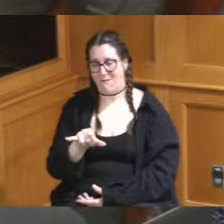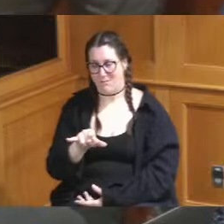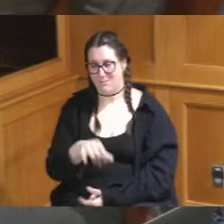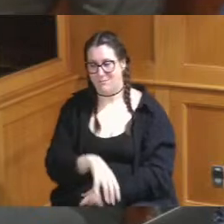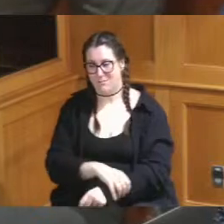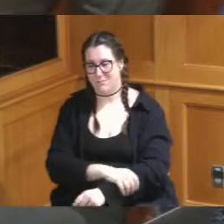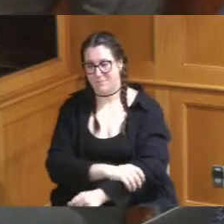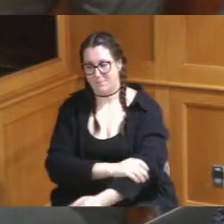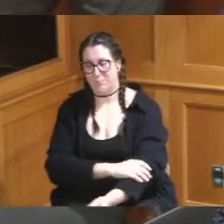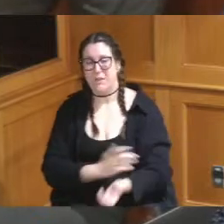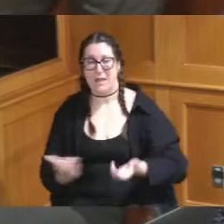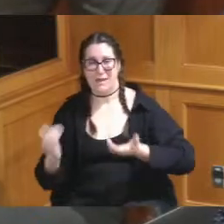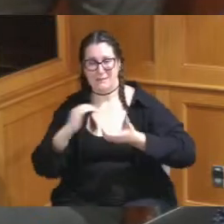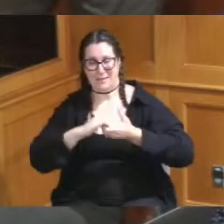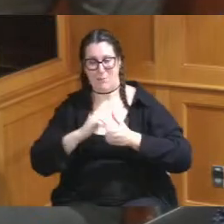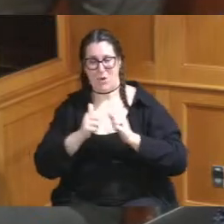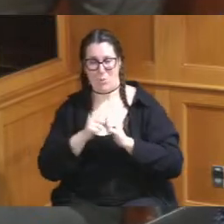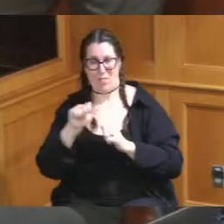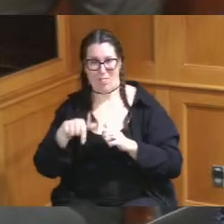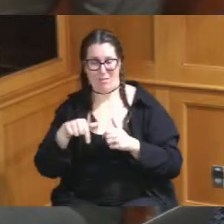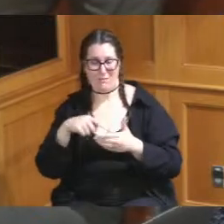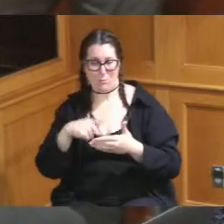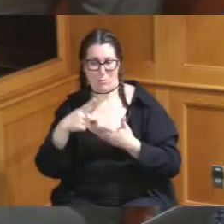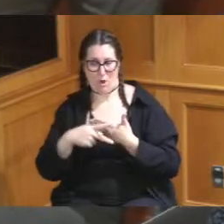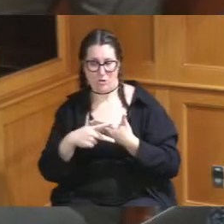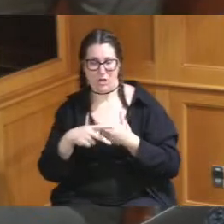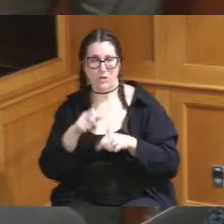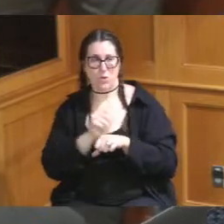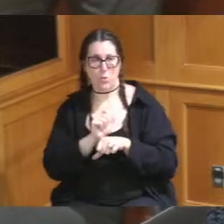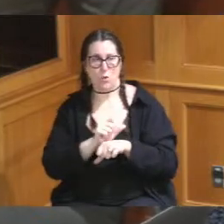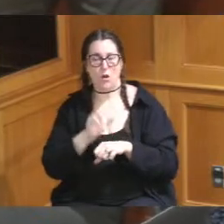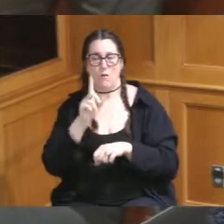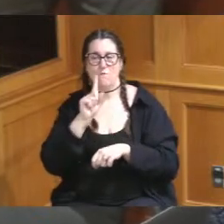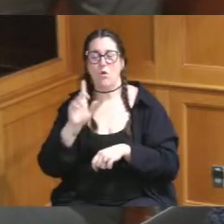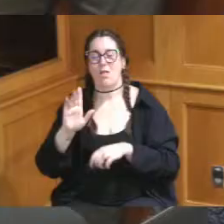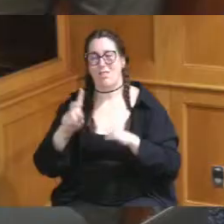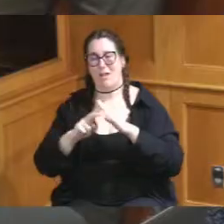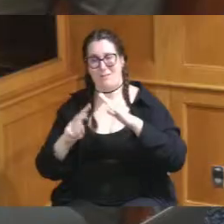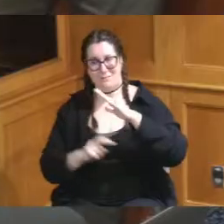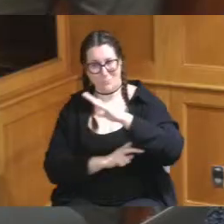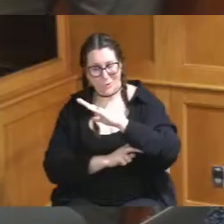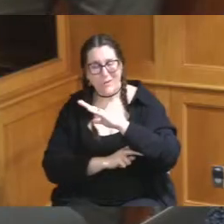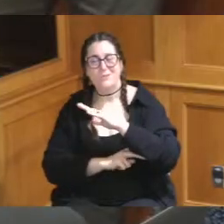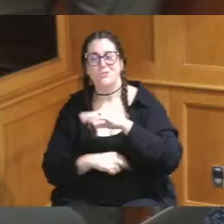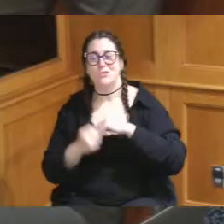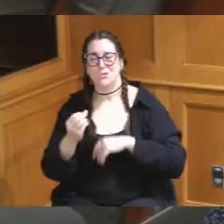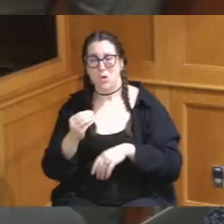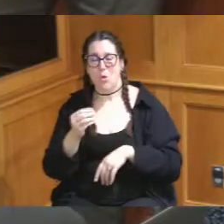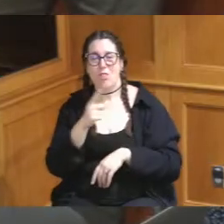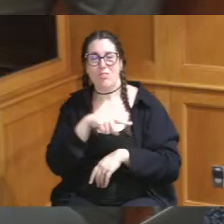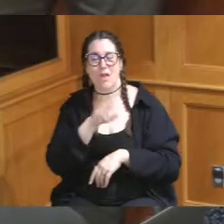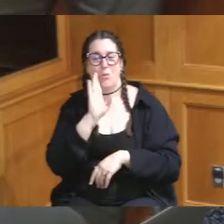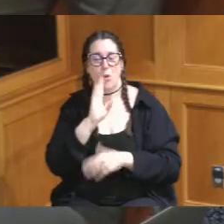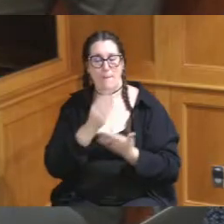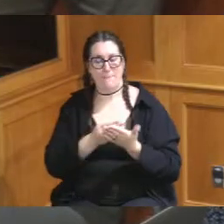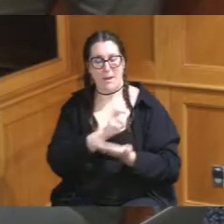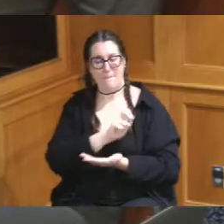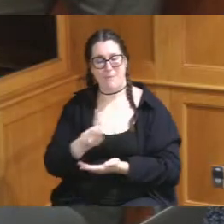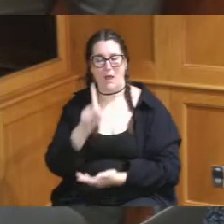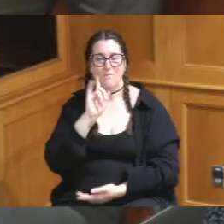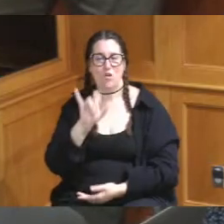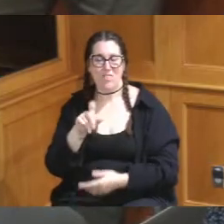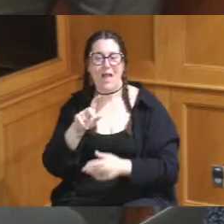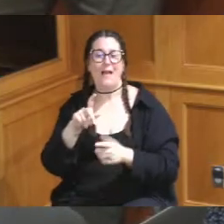to collaborate on this project as part of their work on the Brent Spence Bridge. So ODOT will be reimbursing MSD for its design